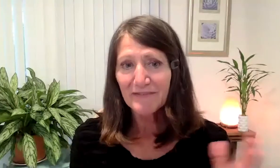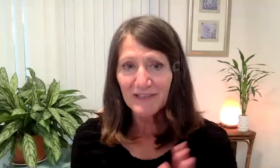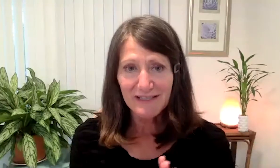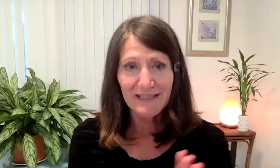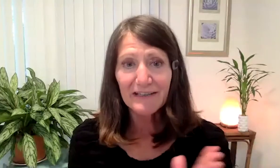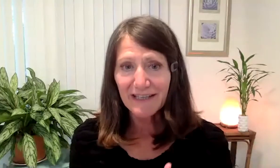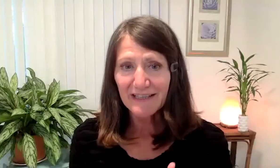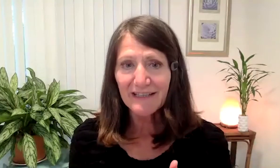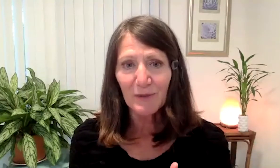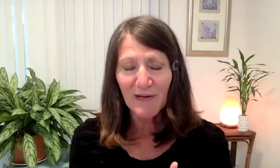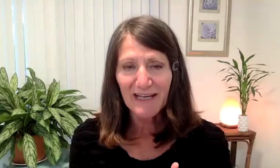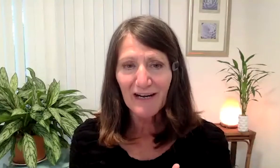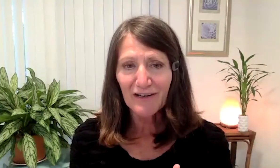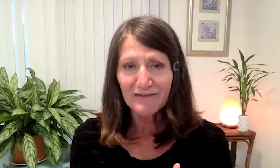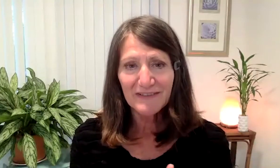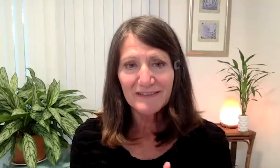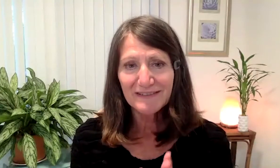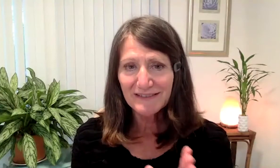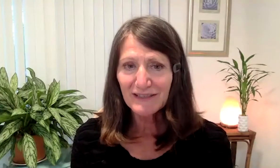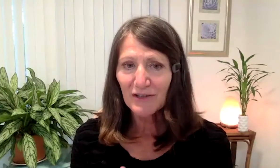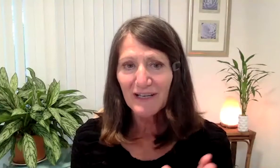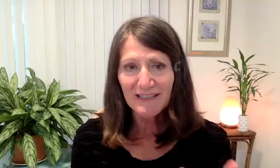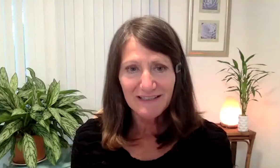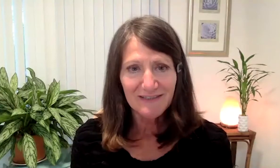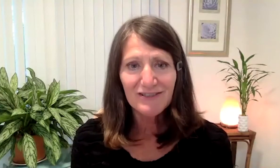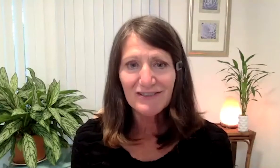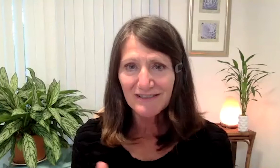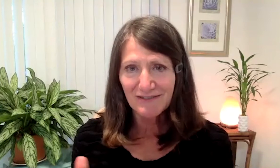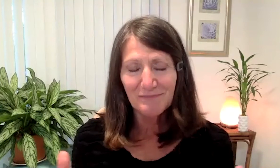the mindfulness can get in the way of. So.